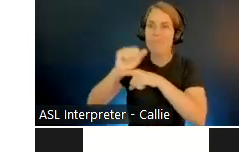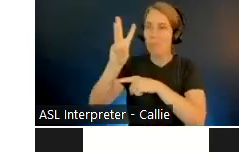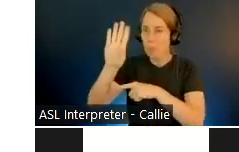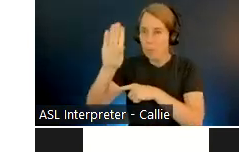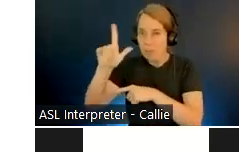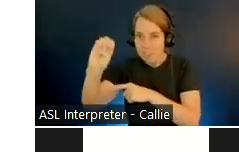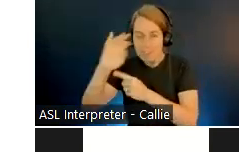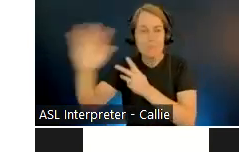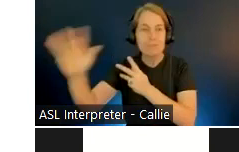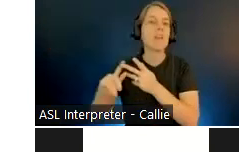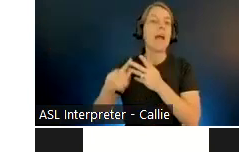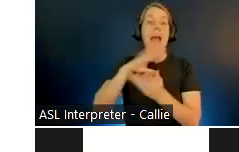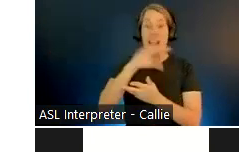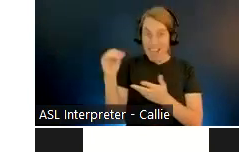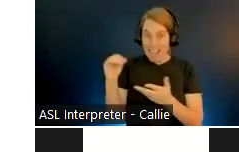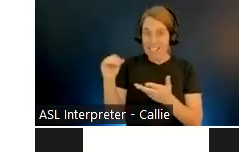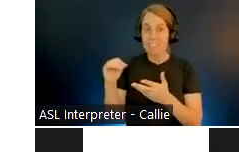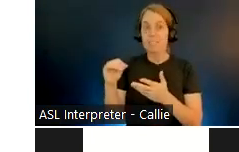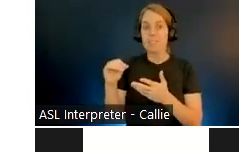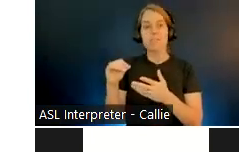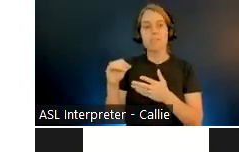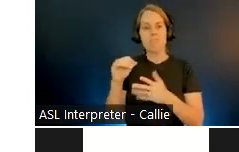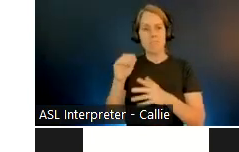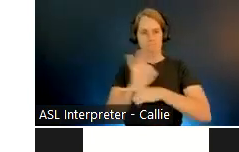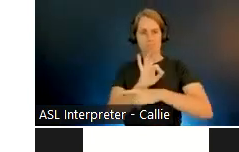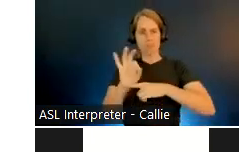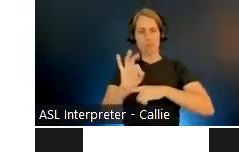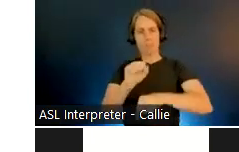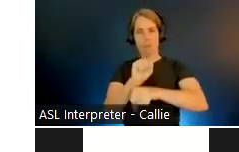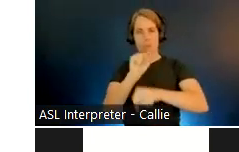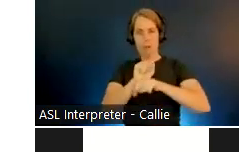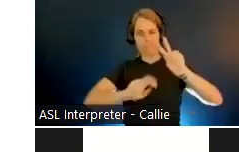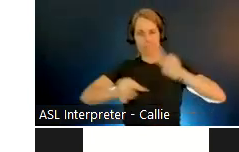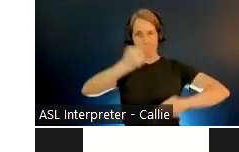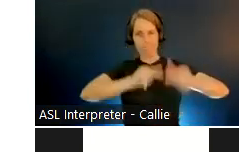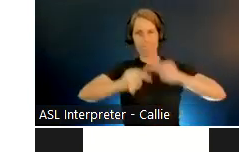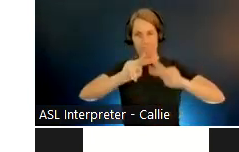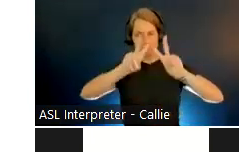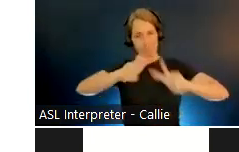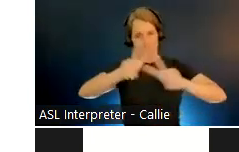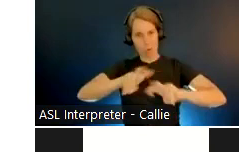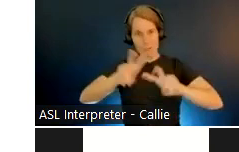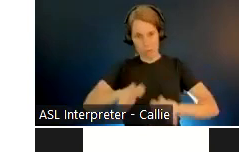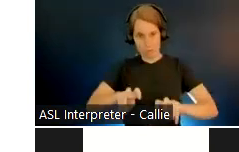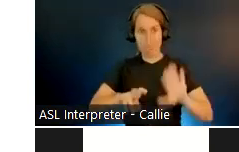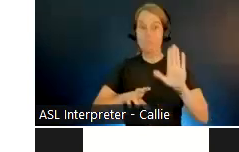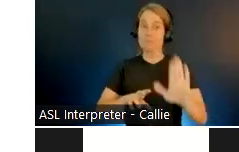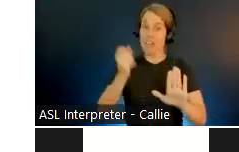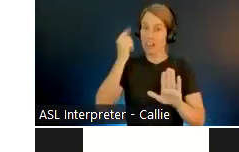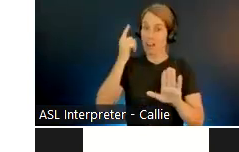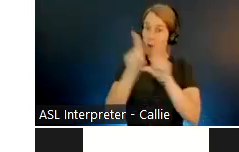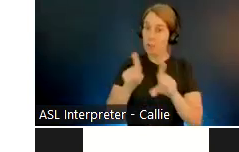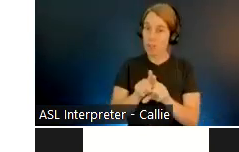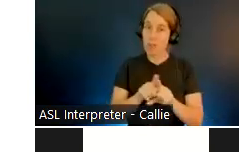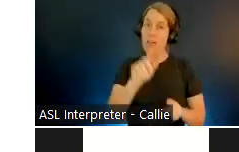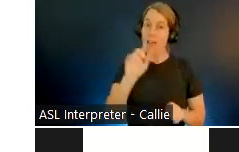And they promote the achievement of the employment outcome identified on the IPE. And again, that's another